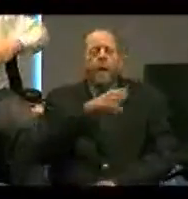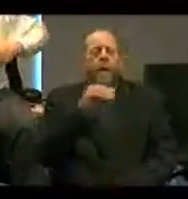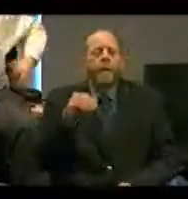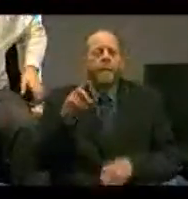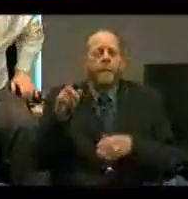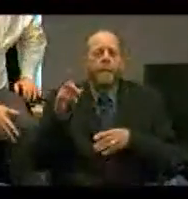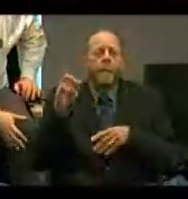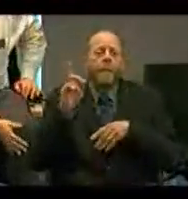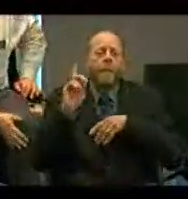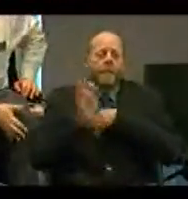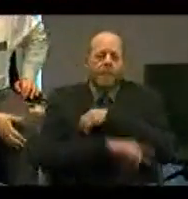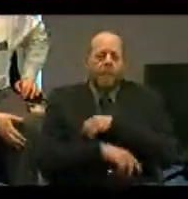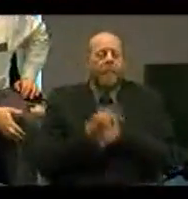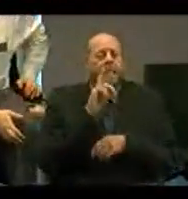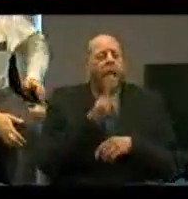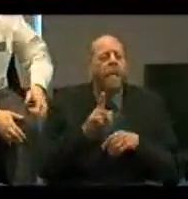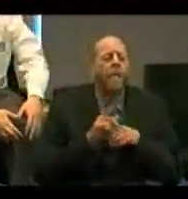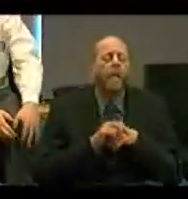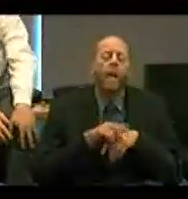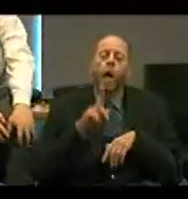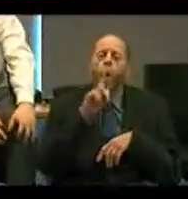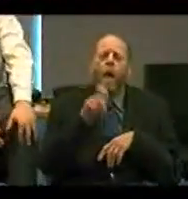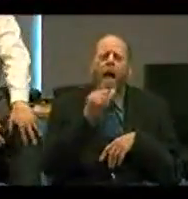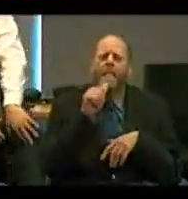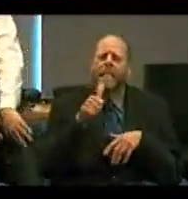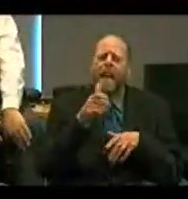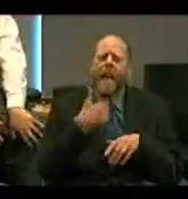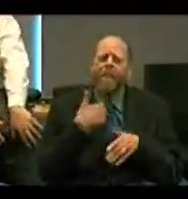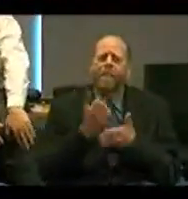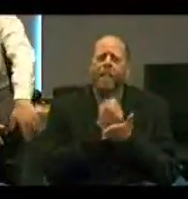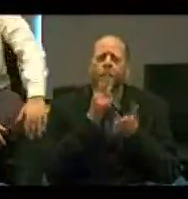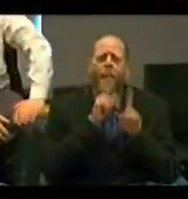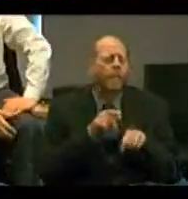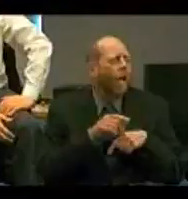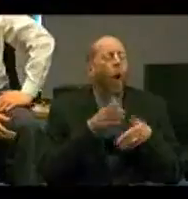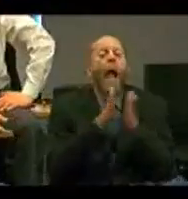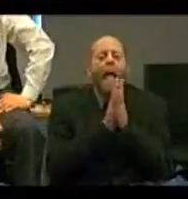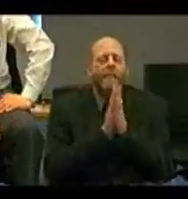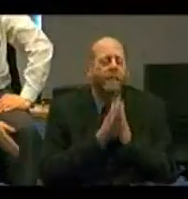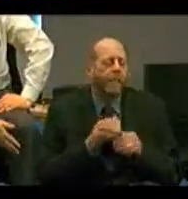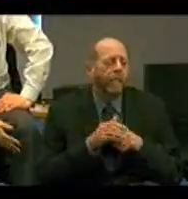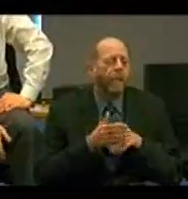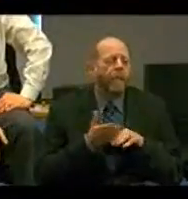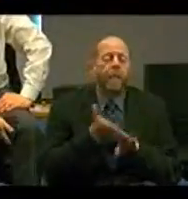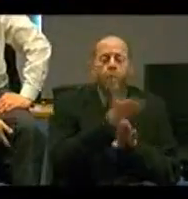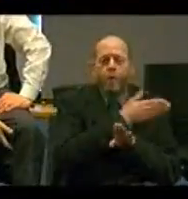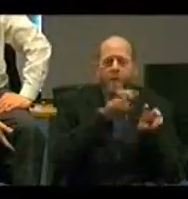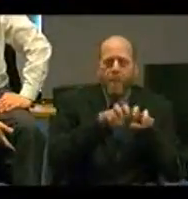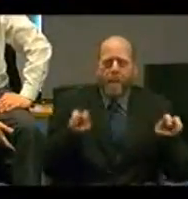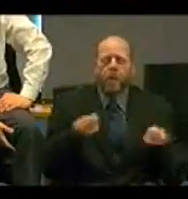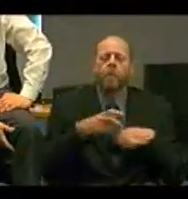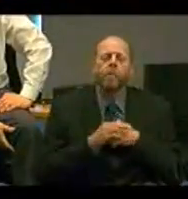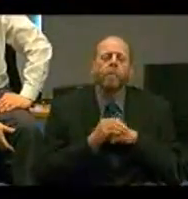discipline. It's actually the question that I didn't get a chance to answer. I didn't get a chance to ask in the previous panel.